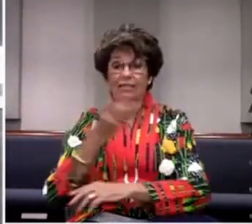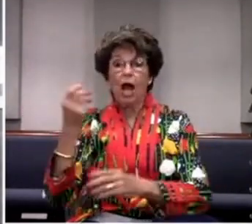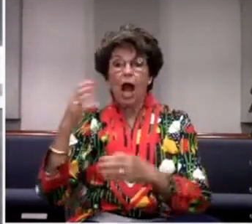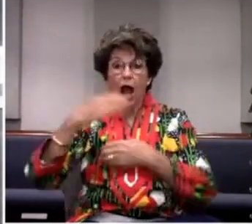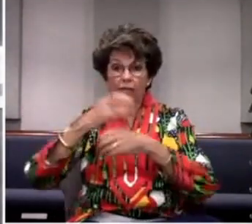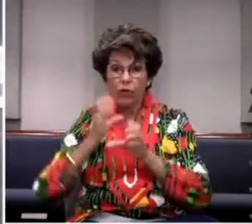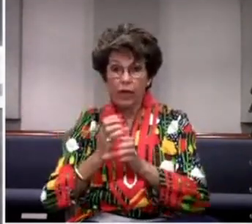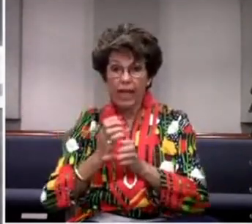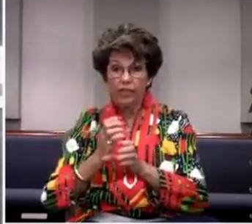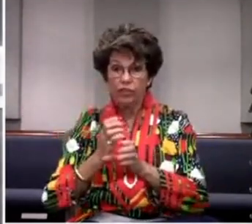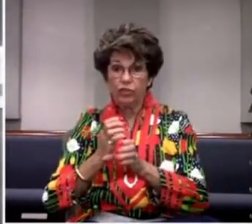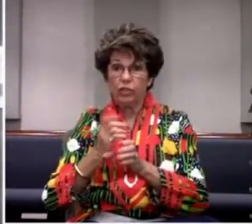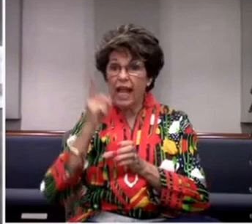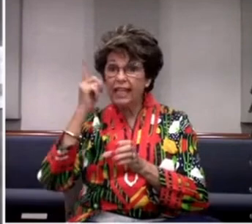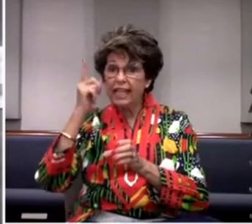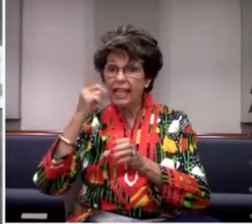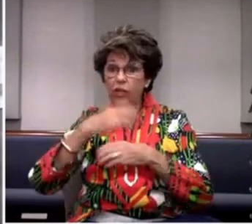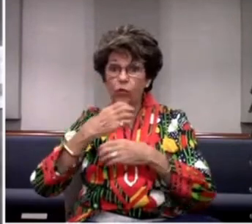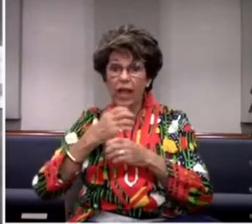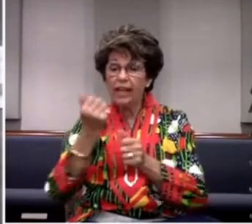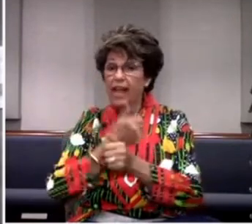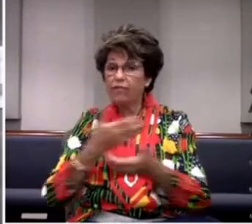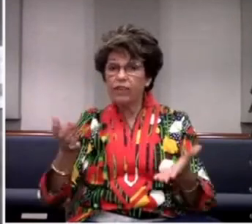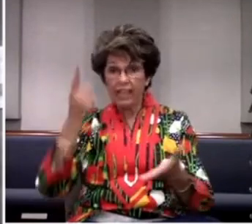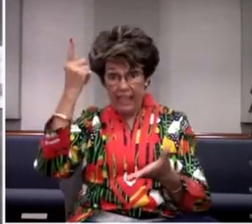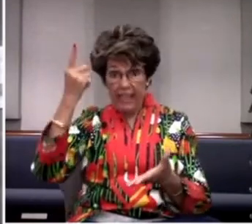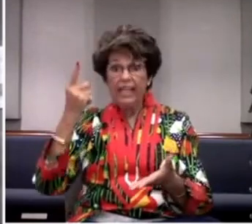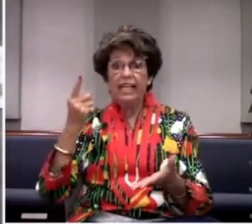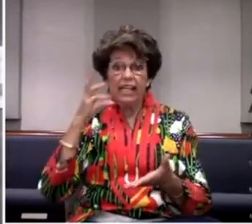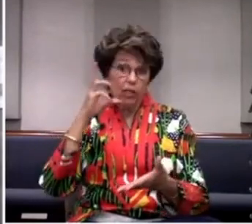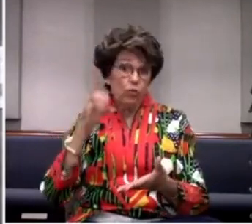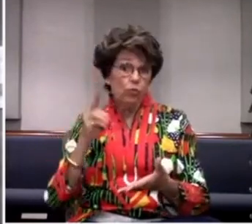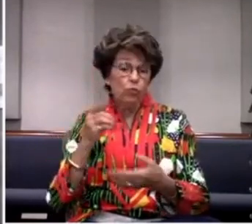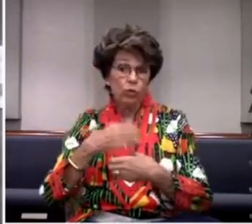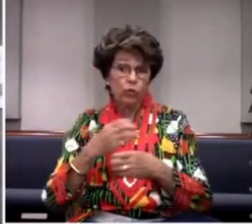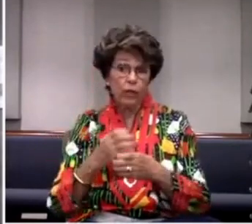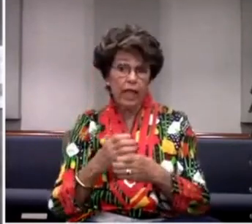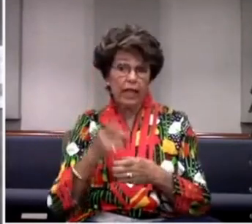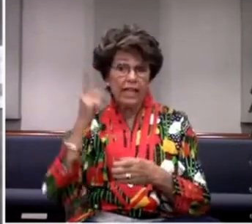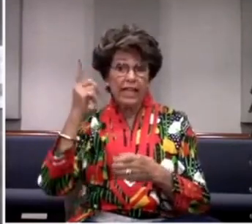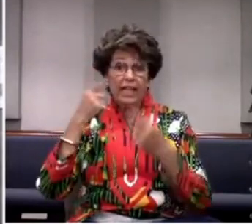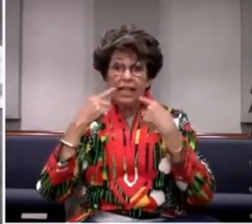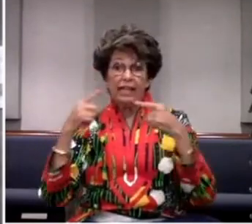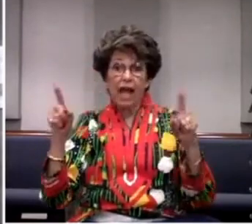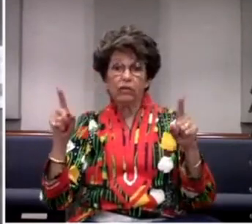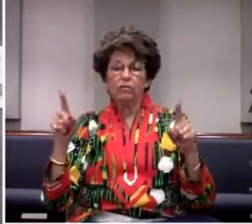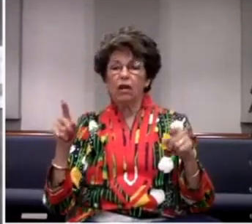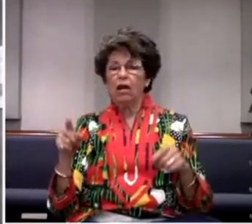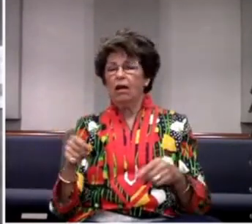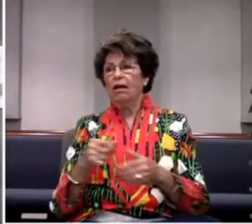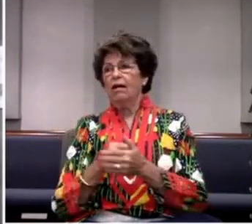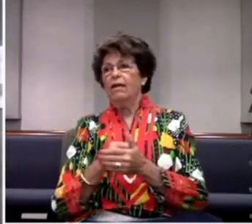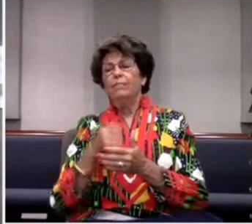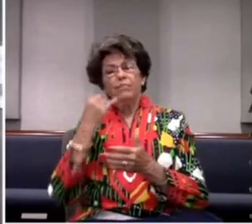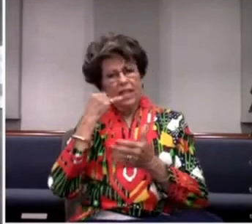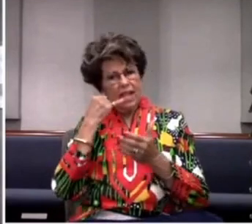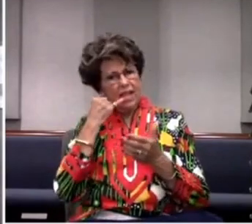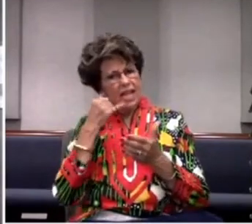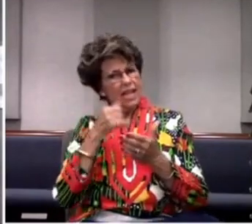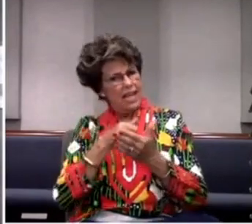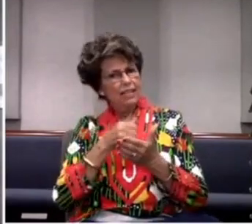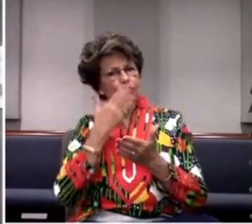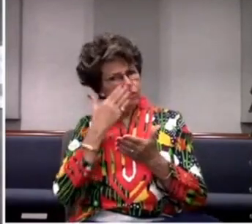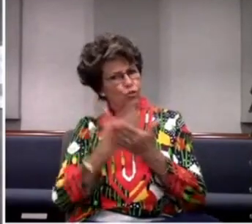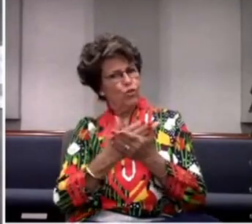that he was going to create, the announcement to it was good. In